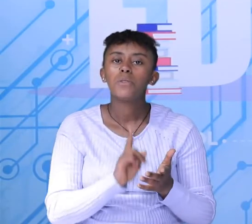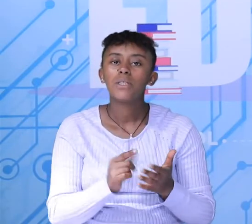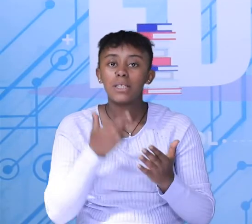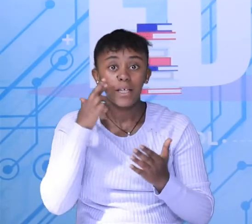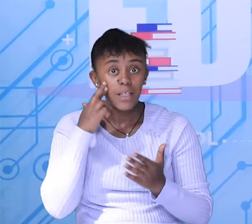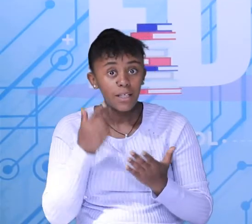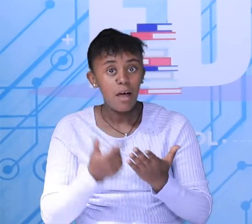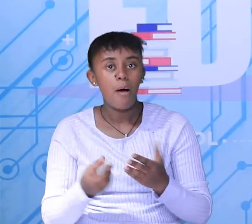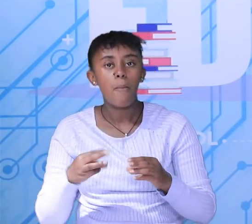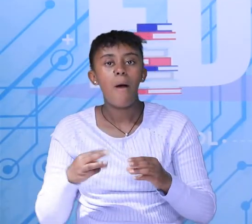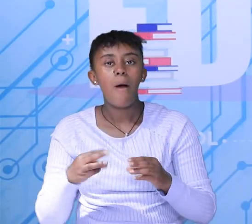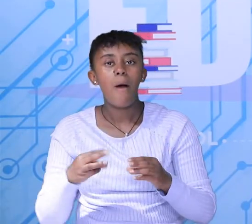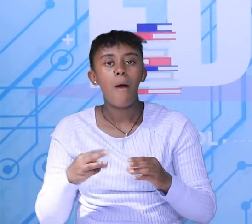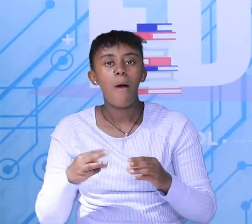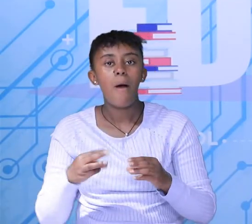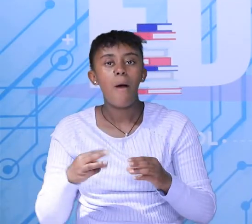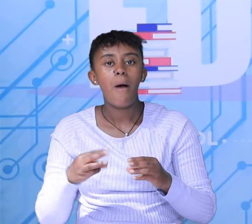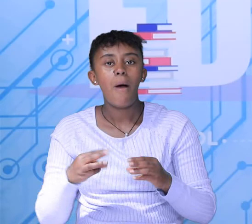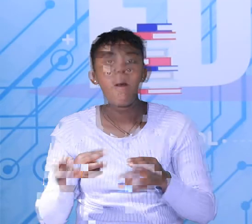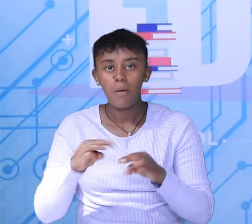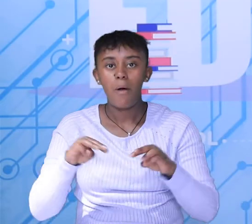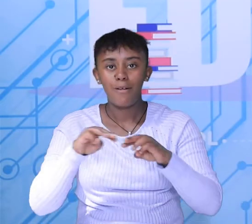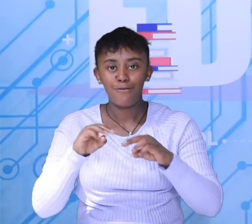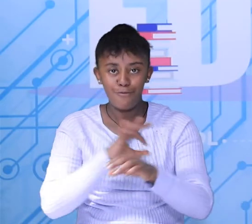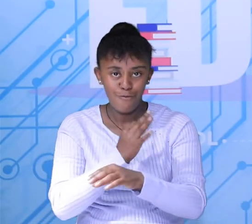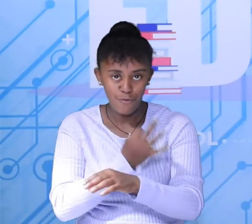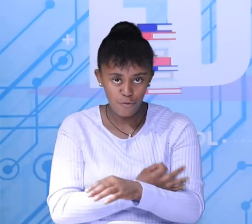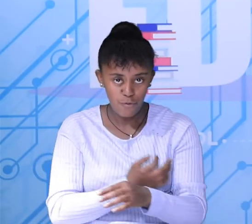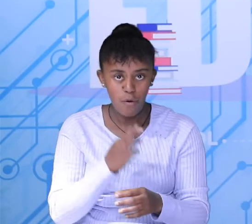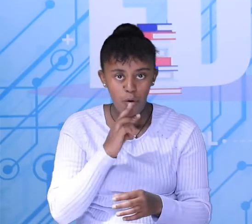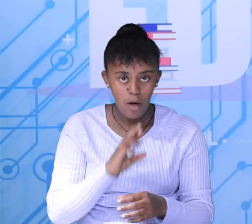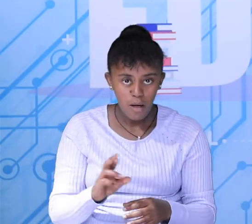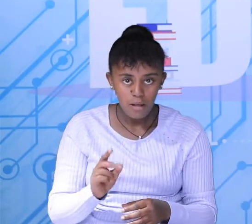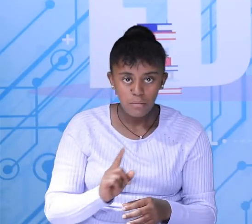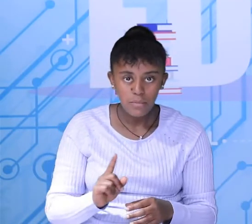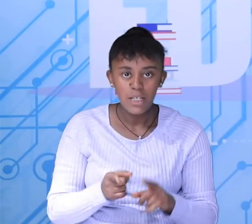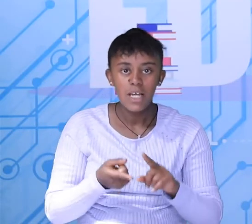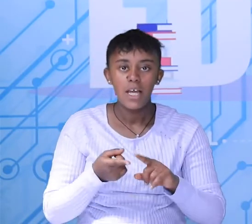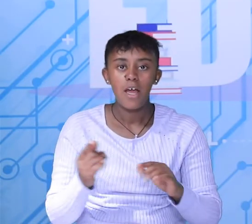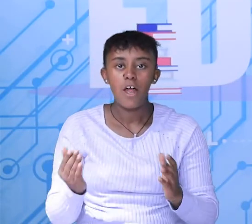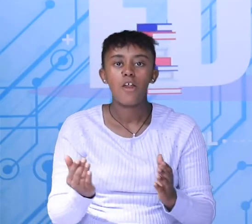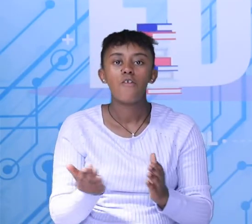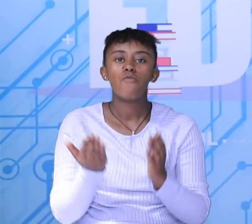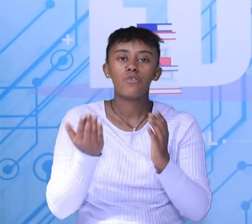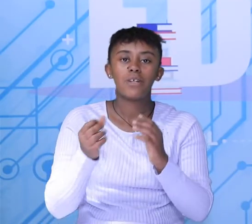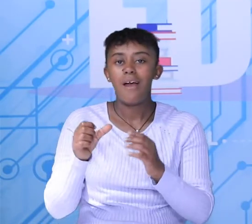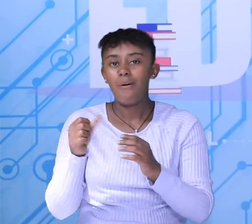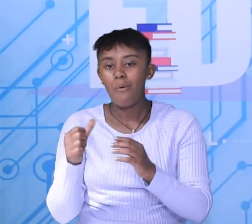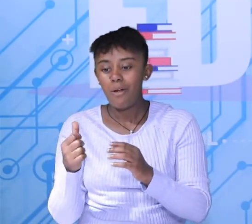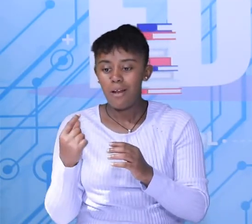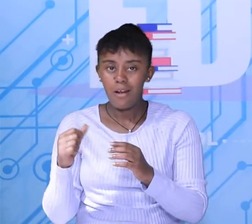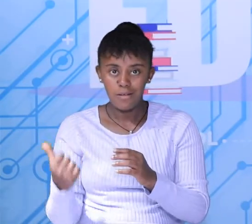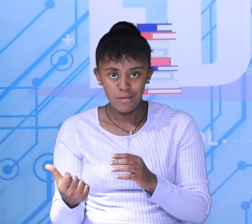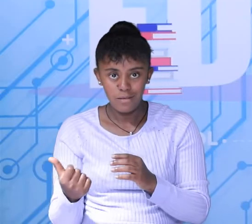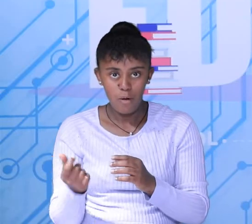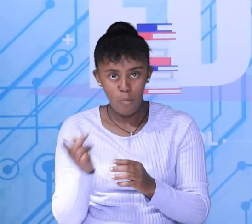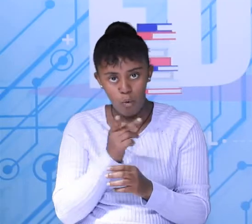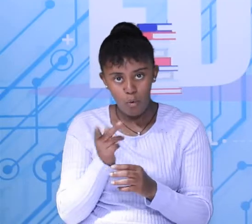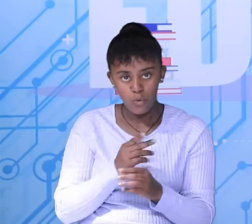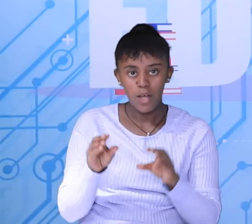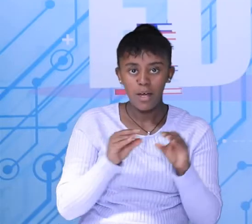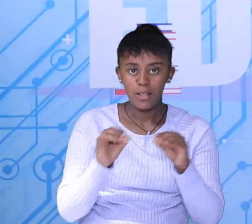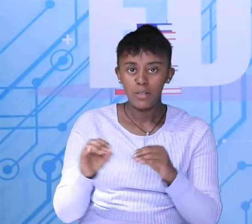possible to determine the direction and the magnitude. First, in his experiment, Hans Oersted found that the magnetic